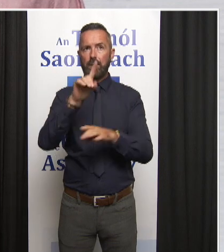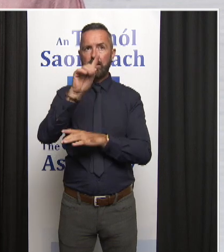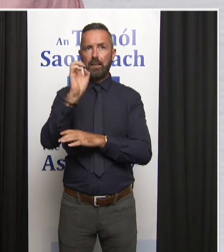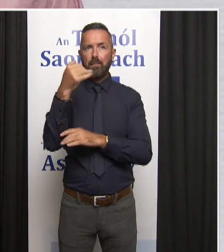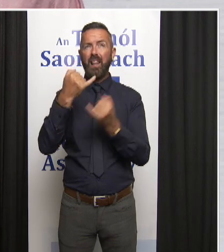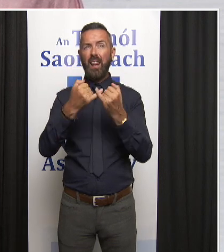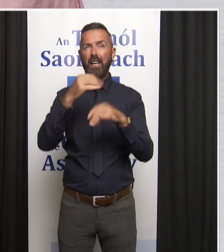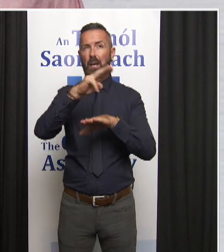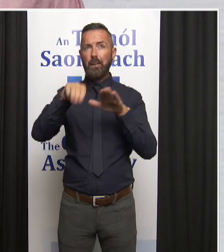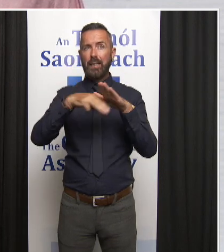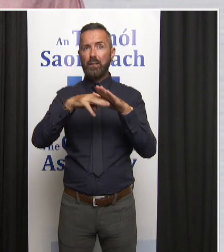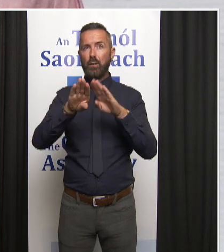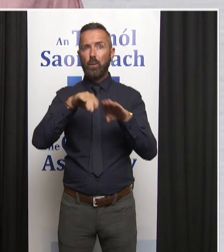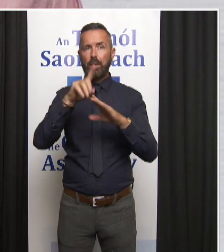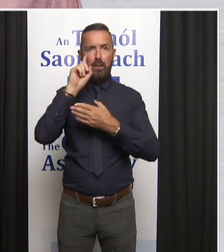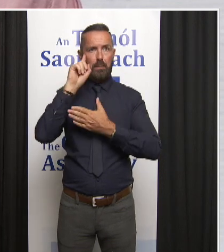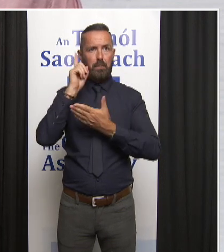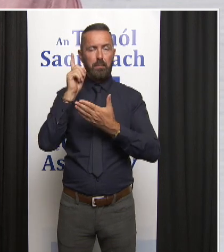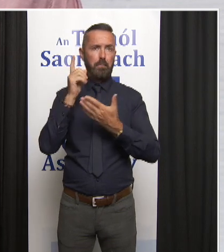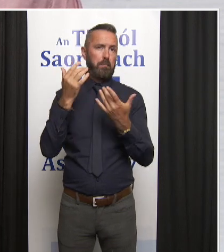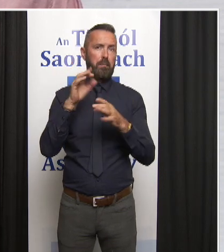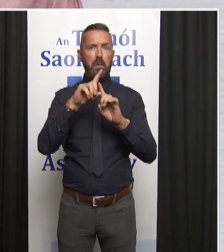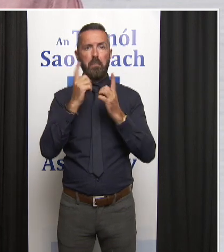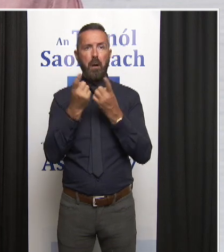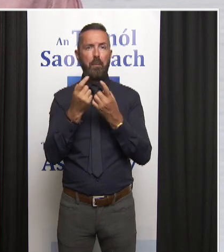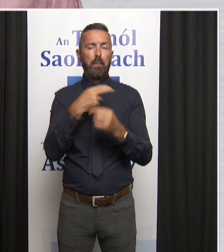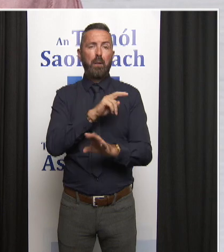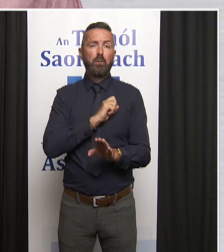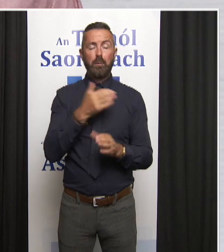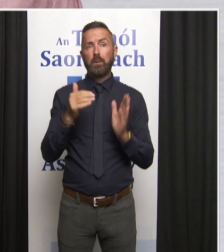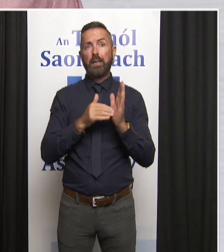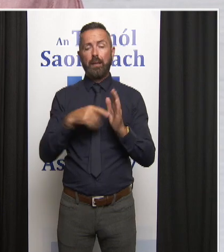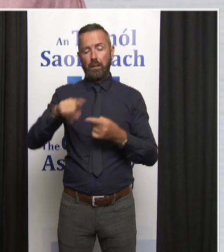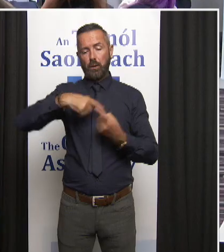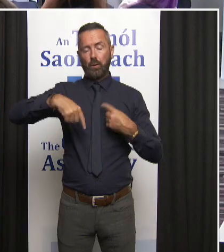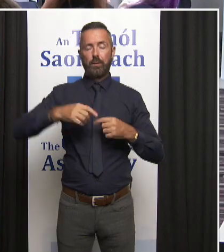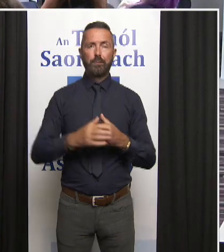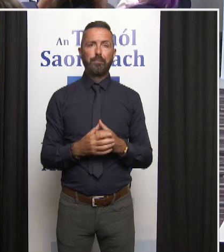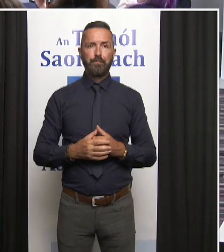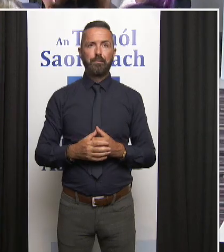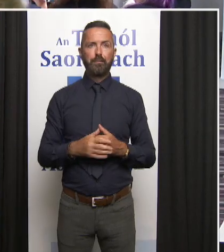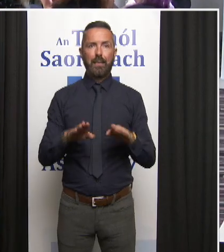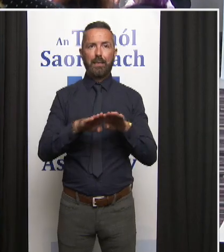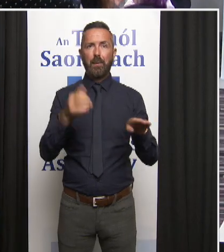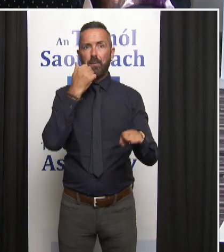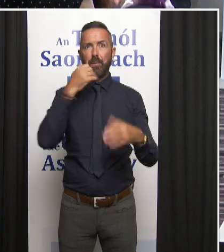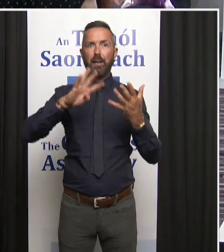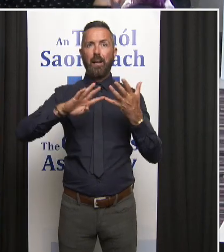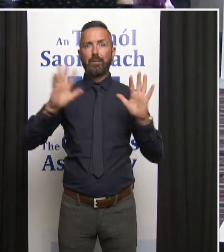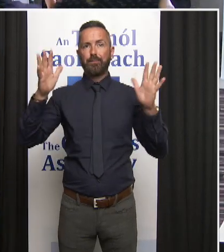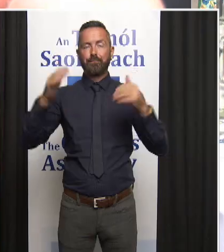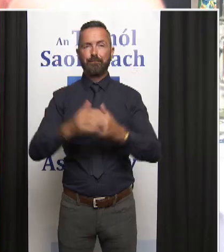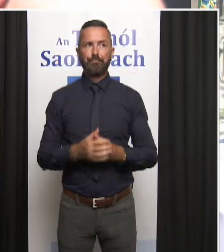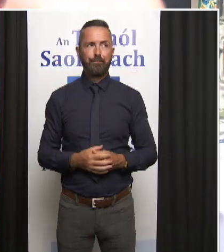minister or something with the department and some senior civil servants there. That was us. That was our lovely table. Table 9. Thank you very much.